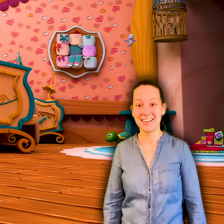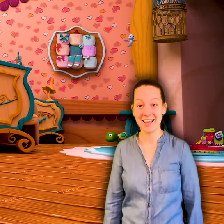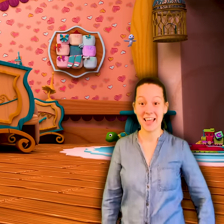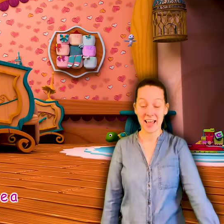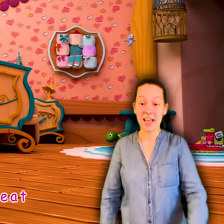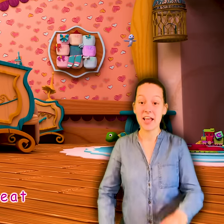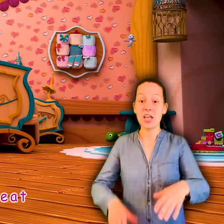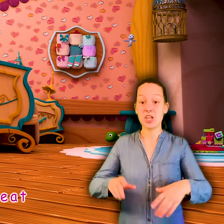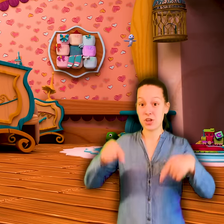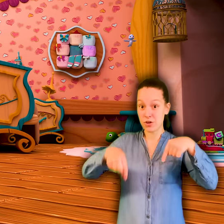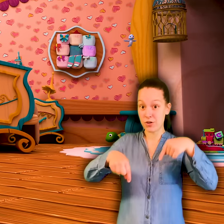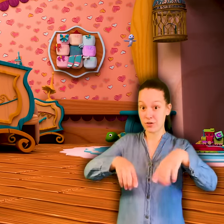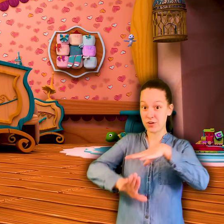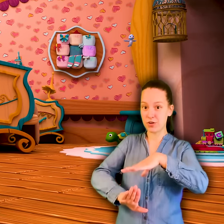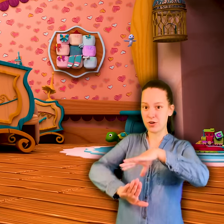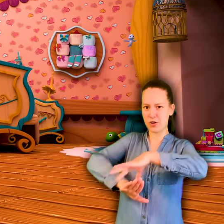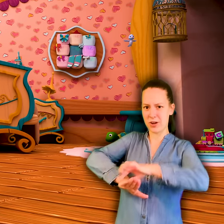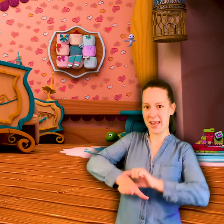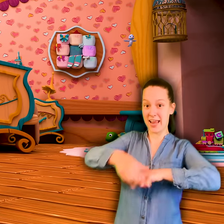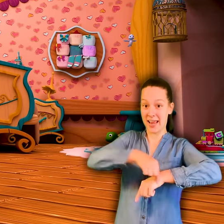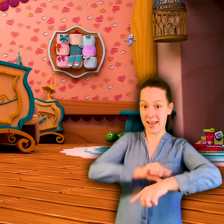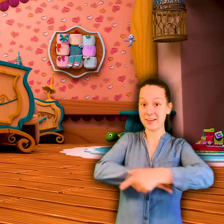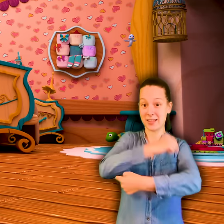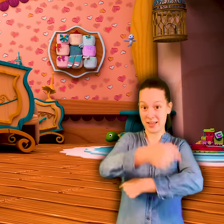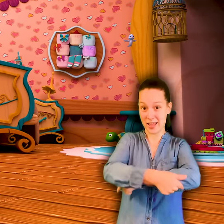ankles elbows feet to seat